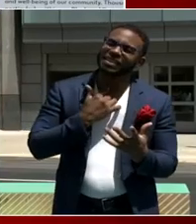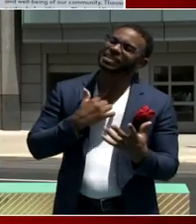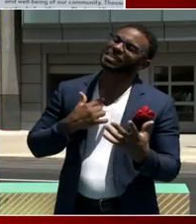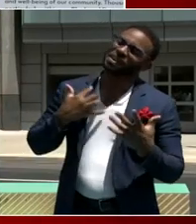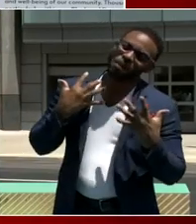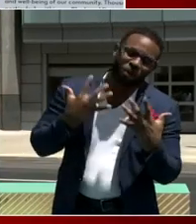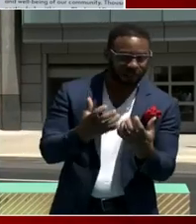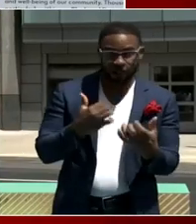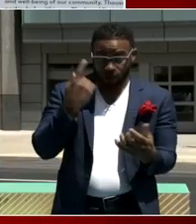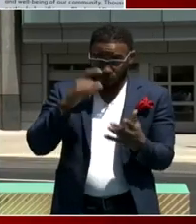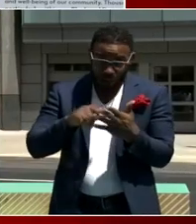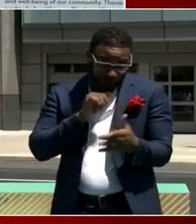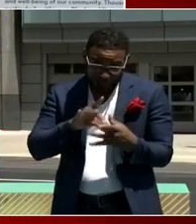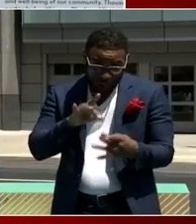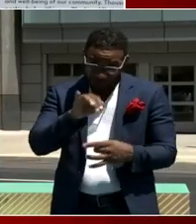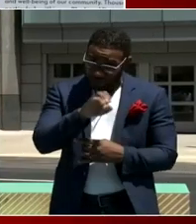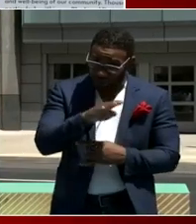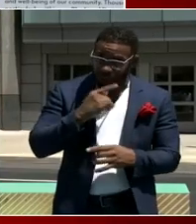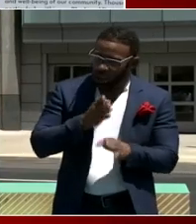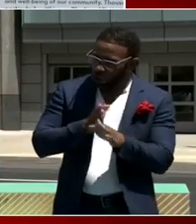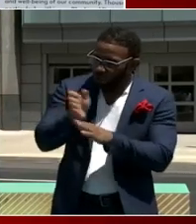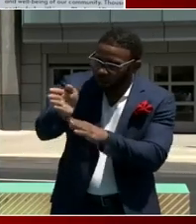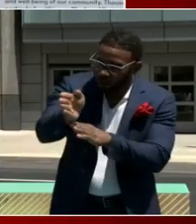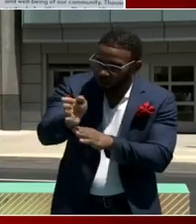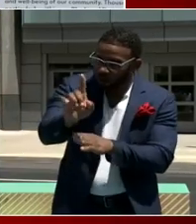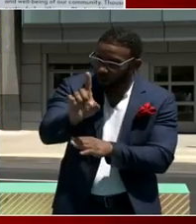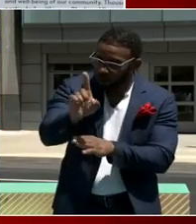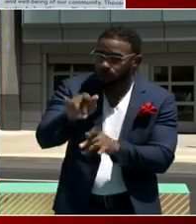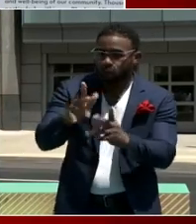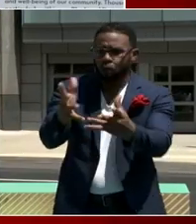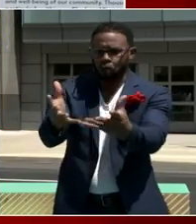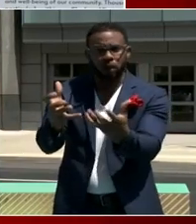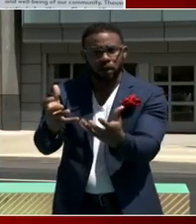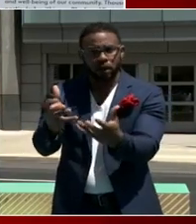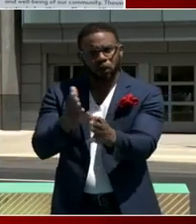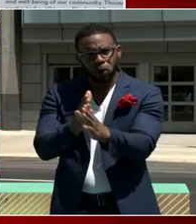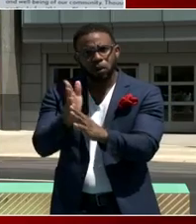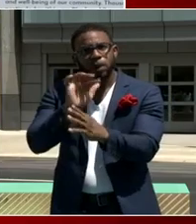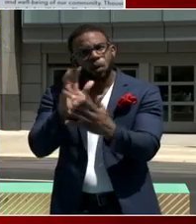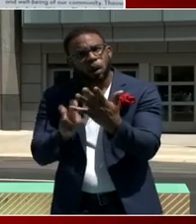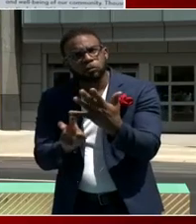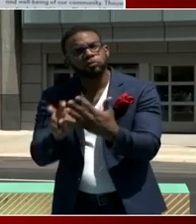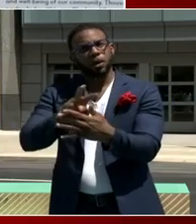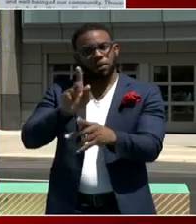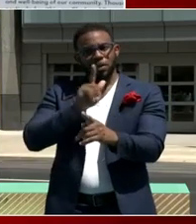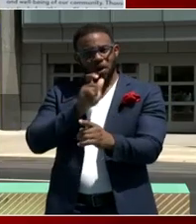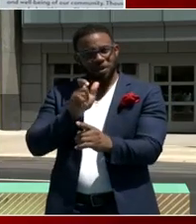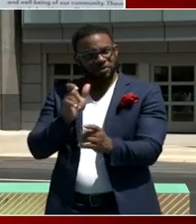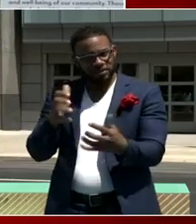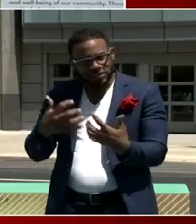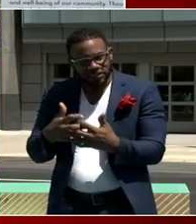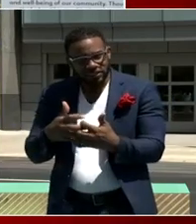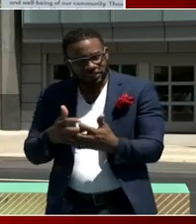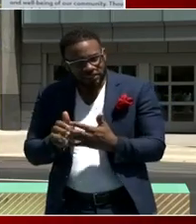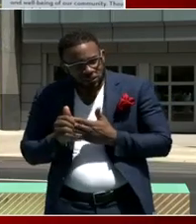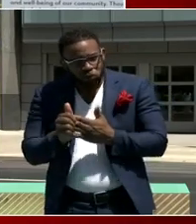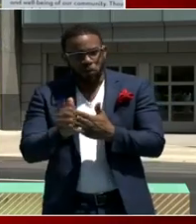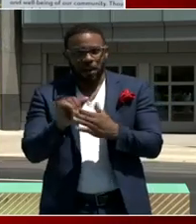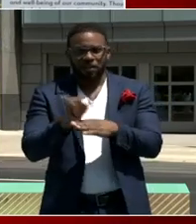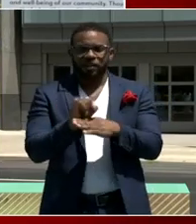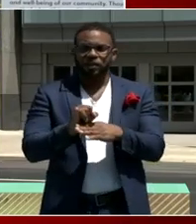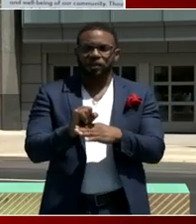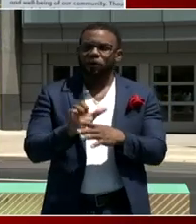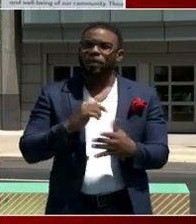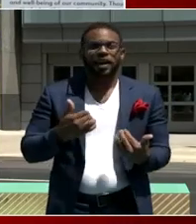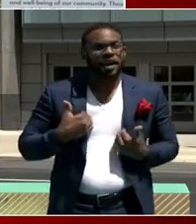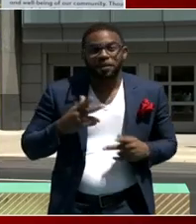want. And I notice I did not say jobs, I said careers that people want. People are the fuel that drives industry.